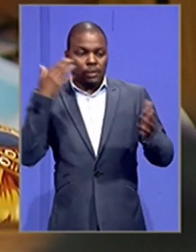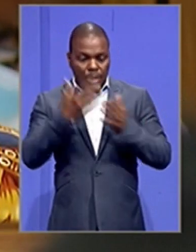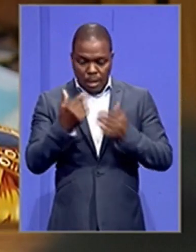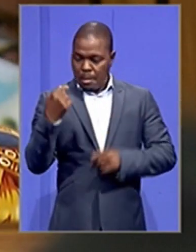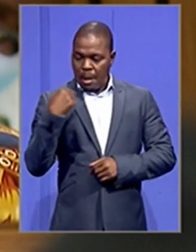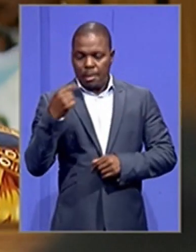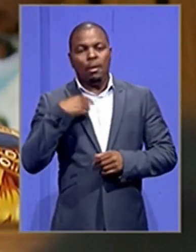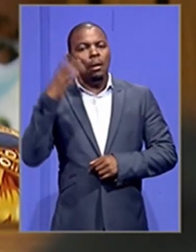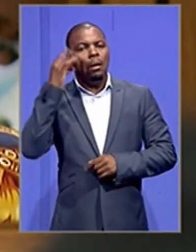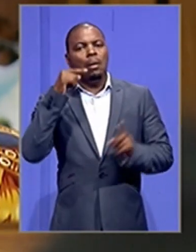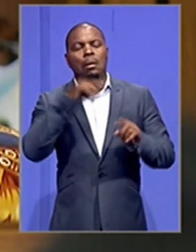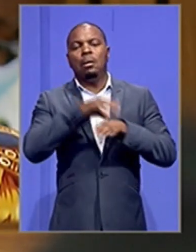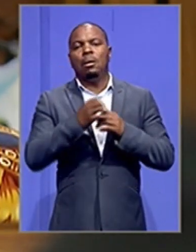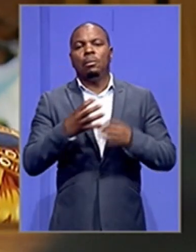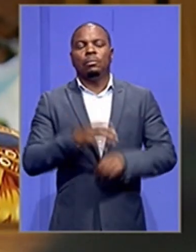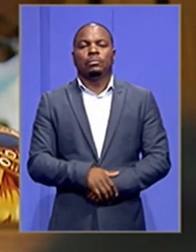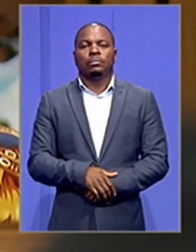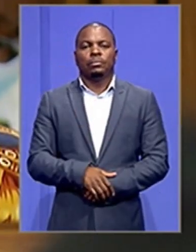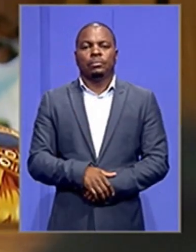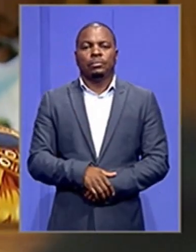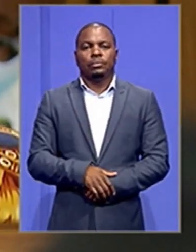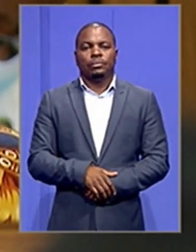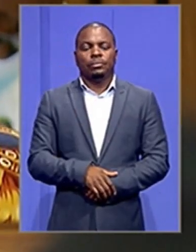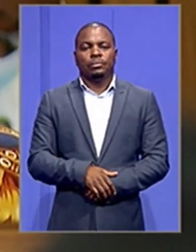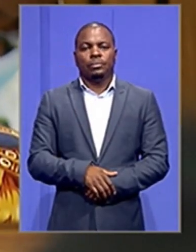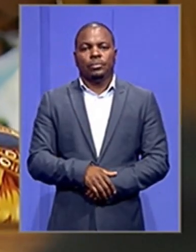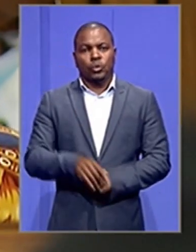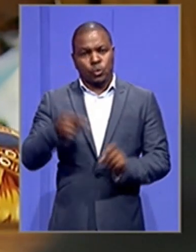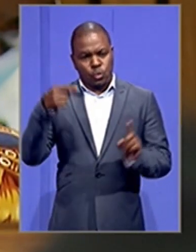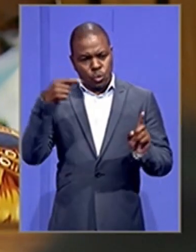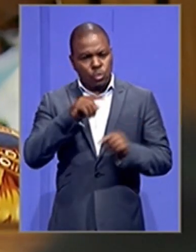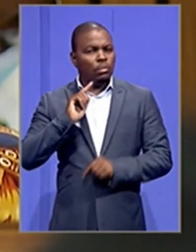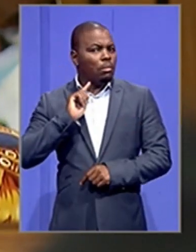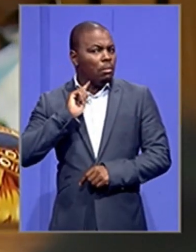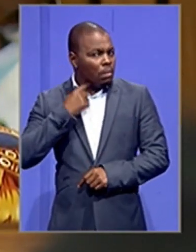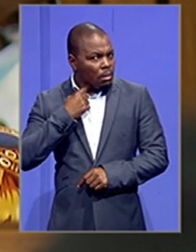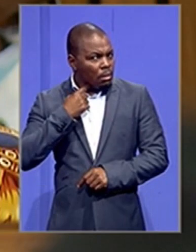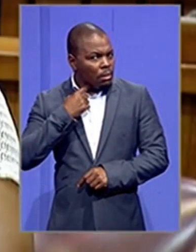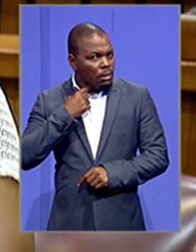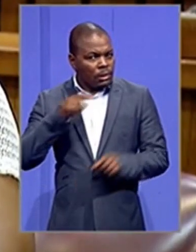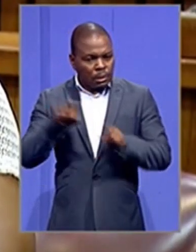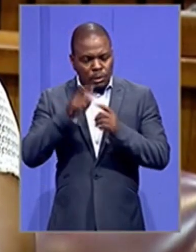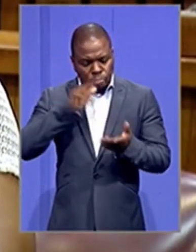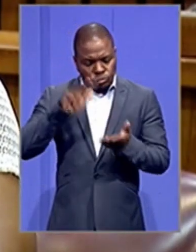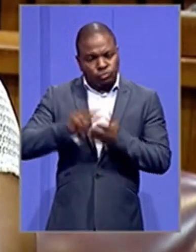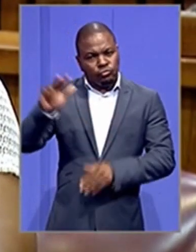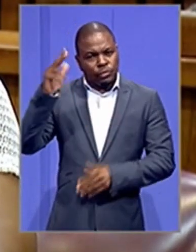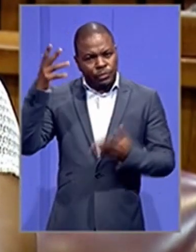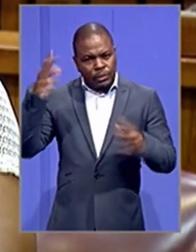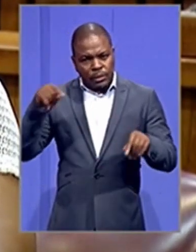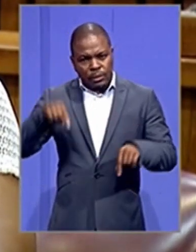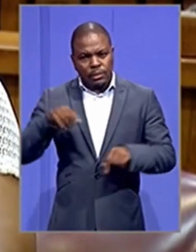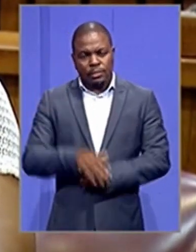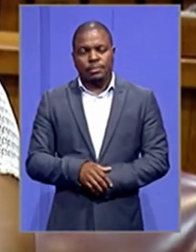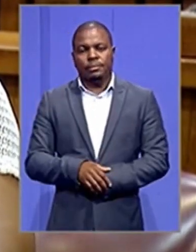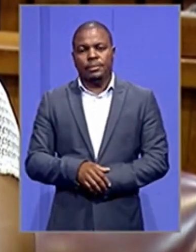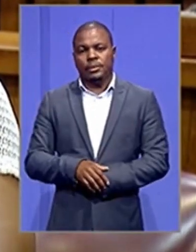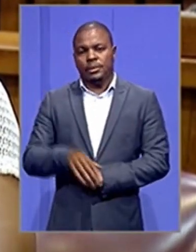yesterday. Yes, so you opted to lie under oath in front of the commission. Puso ene